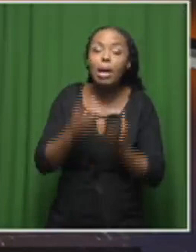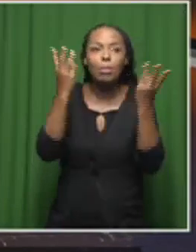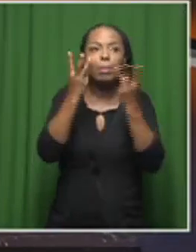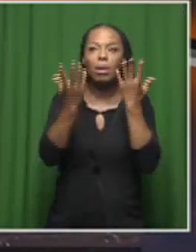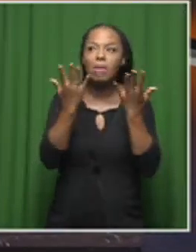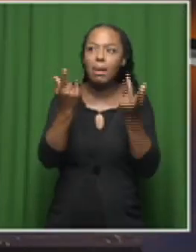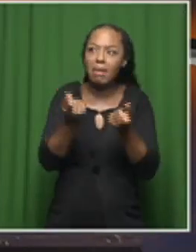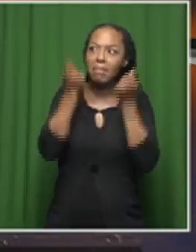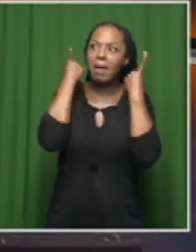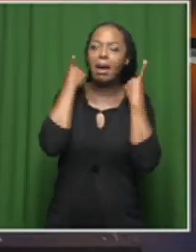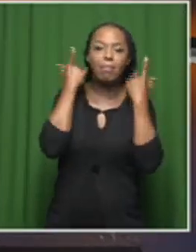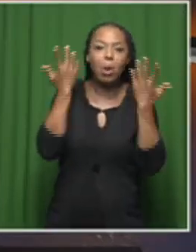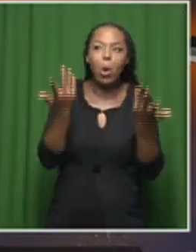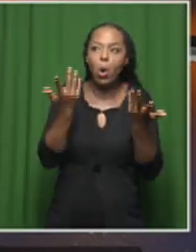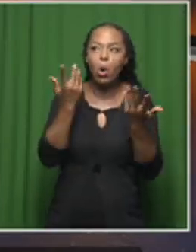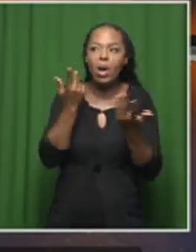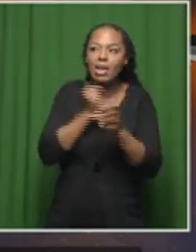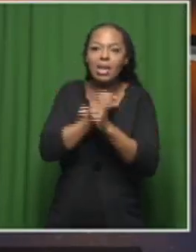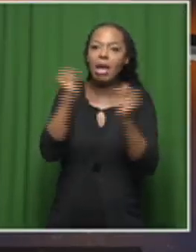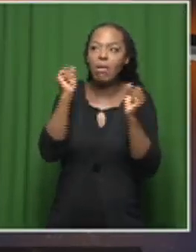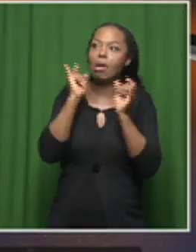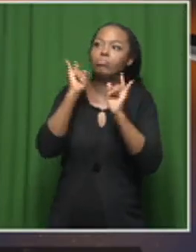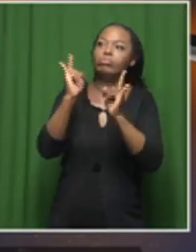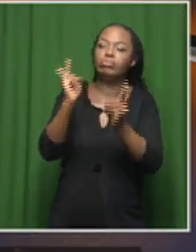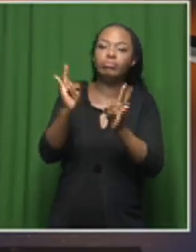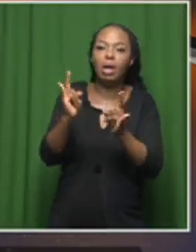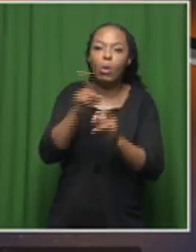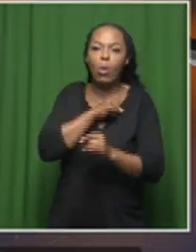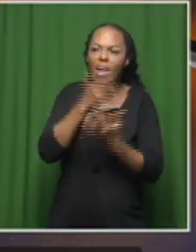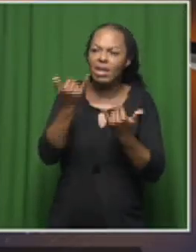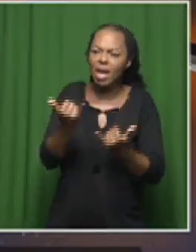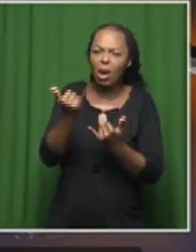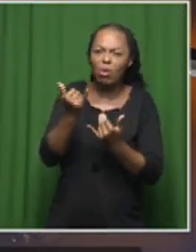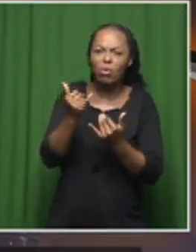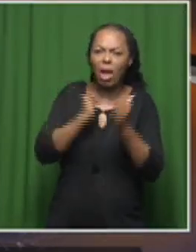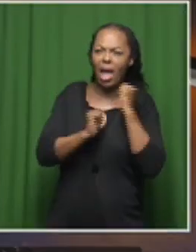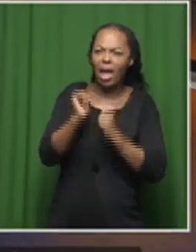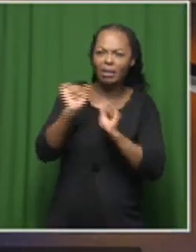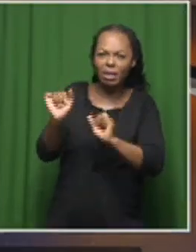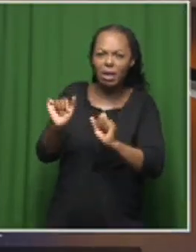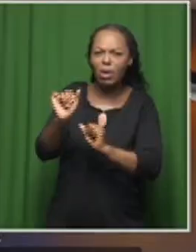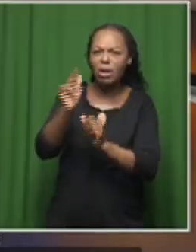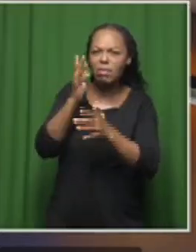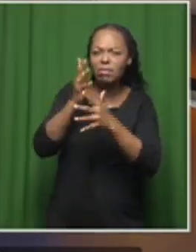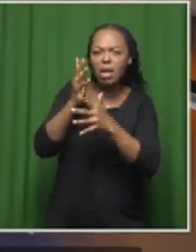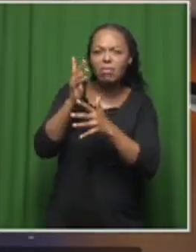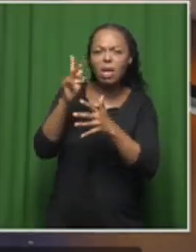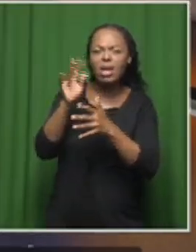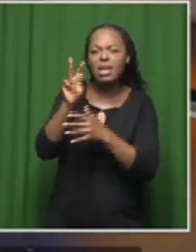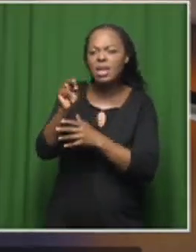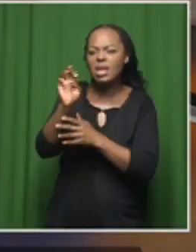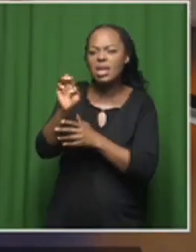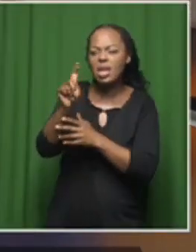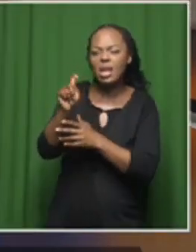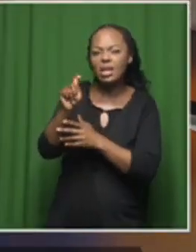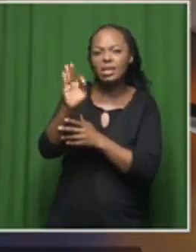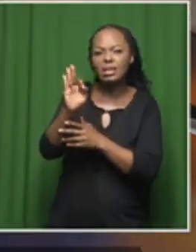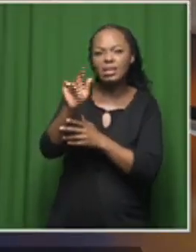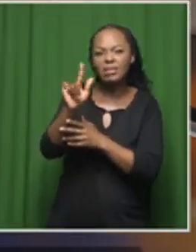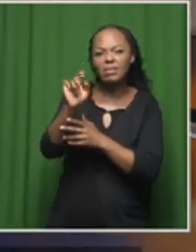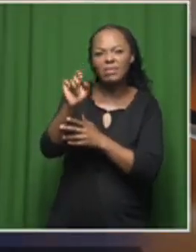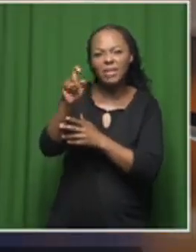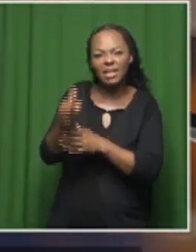who are new to it or being introduced to it, it's now on Netflix, it's now on YouTube as well. Talk to us about that evolution. What are you witnessing on that front?